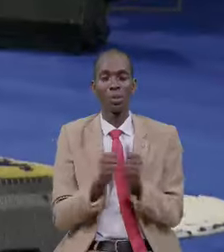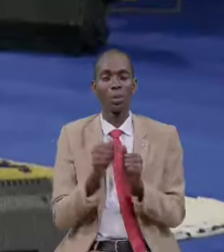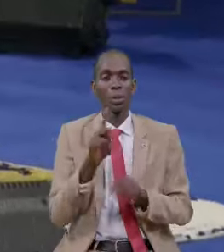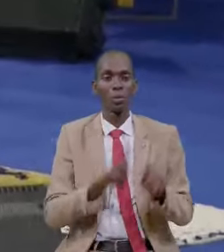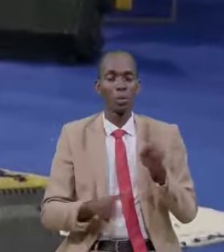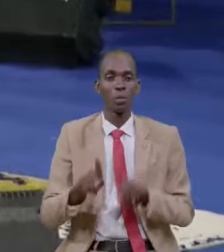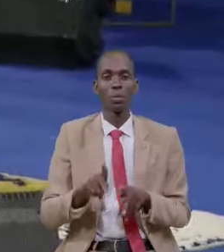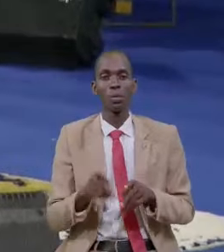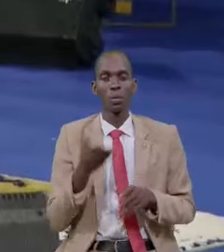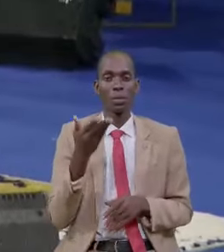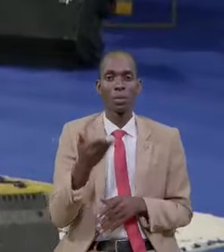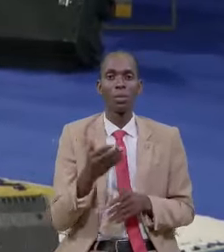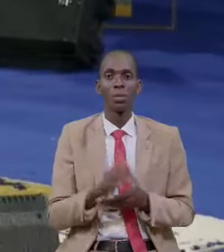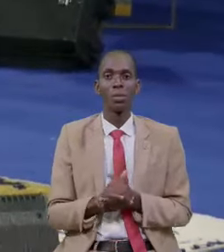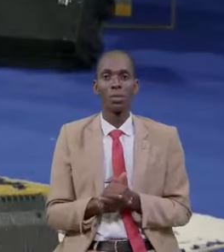we invite the pastor.